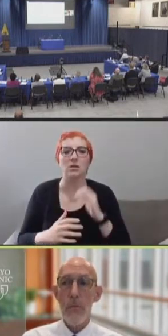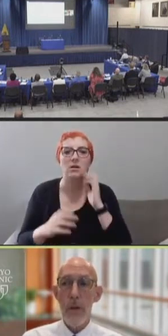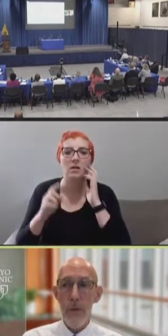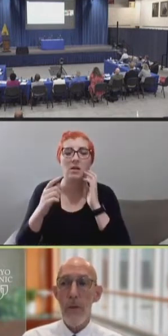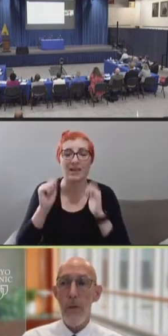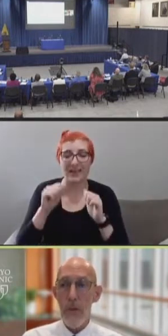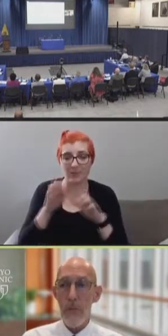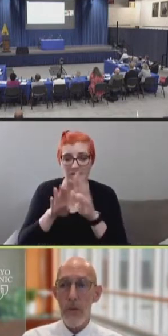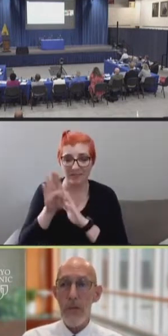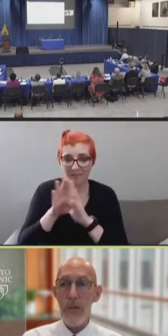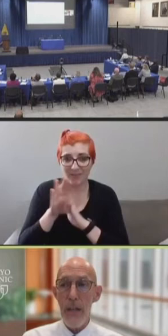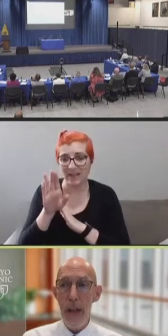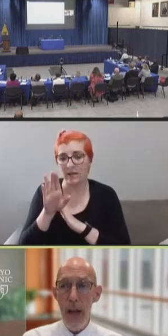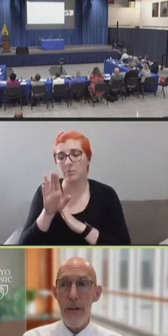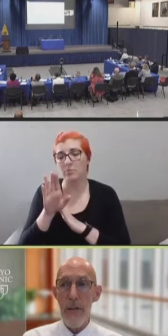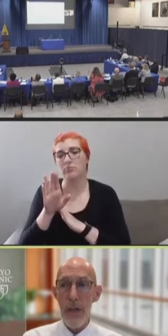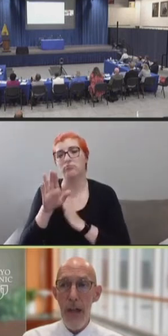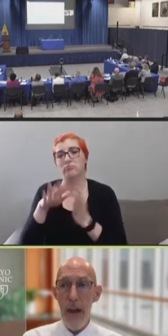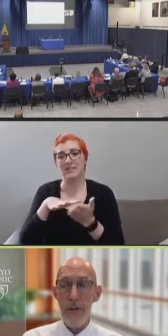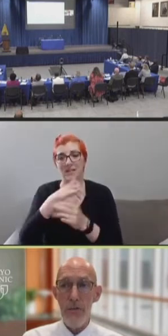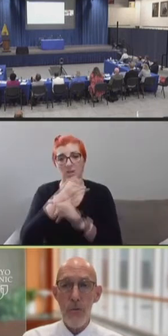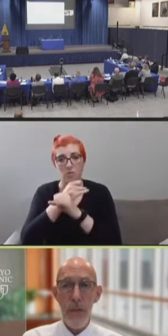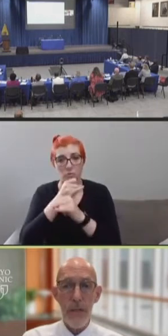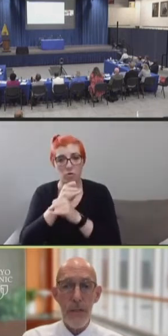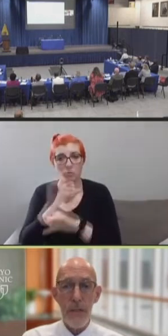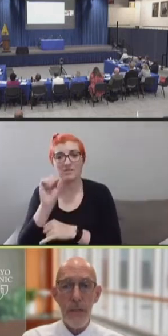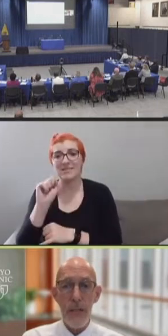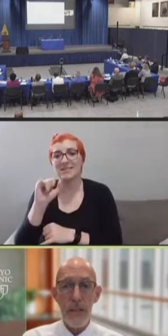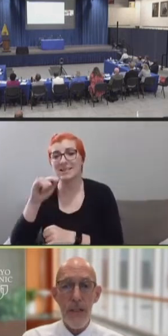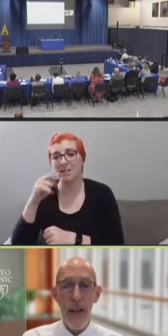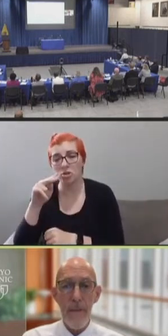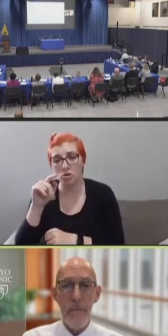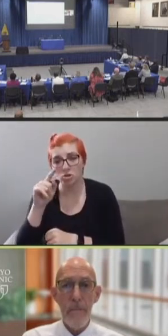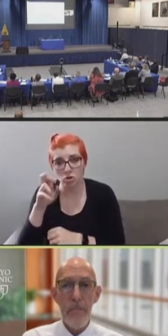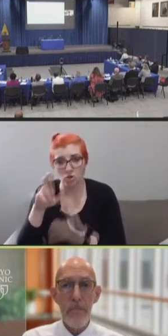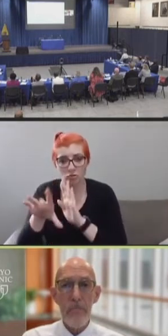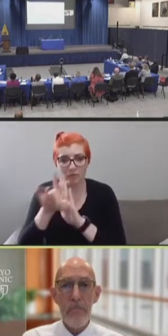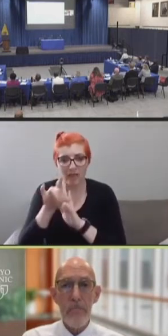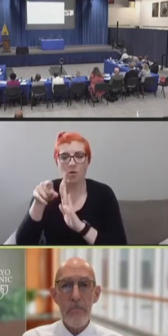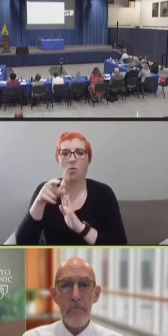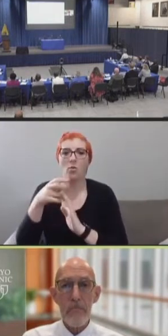would reveal this person's at higher than average risk? Next slide.